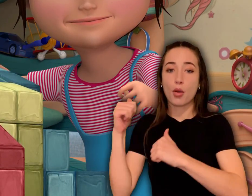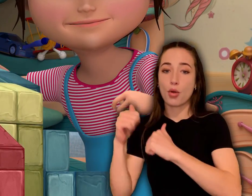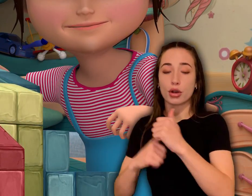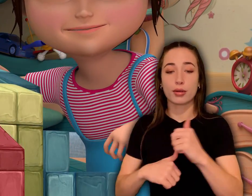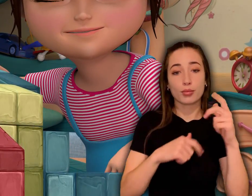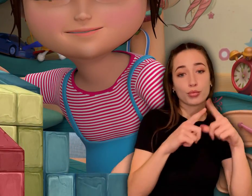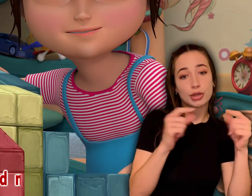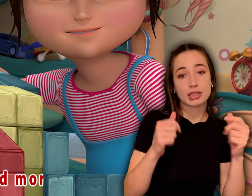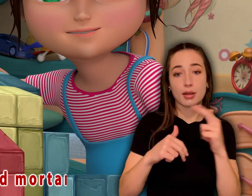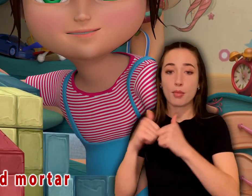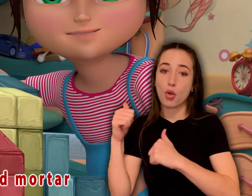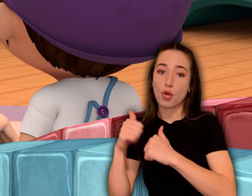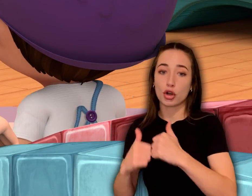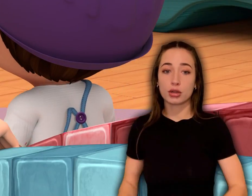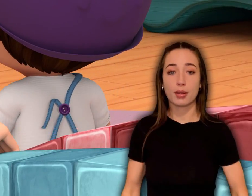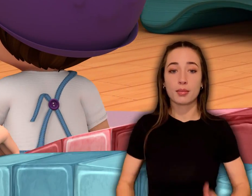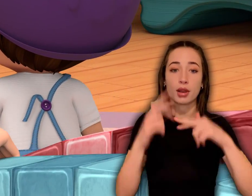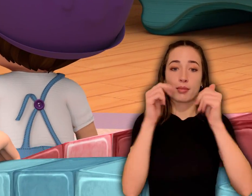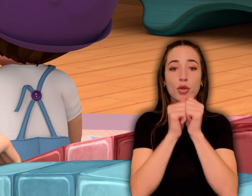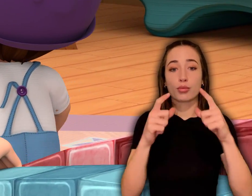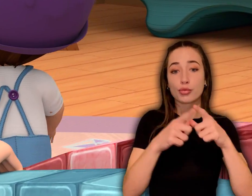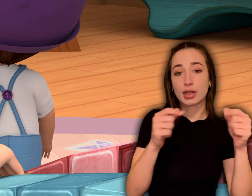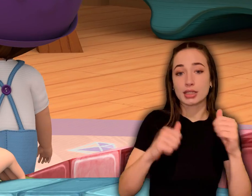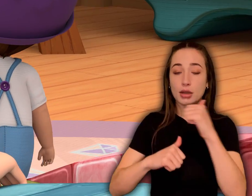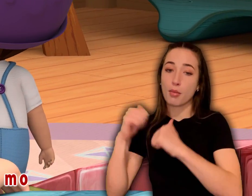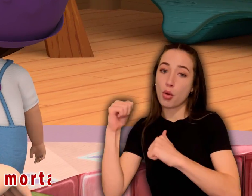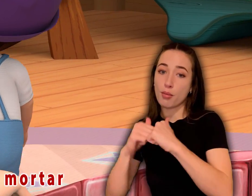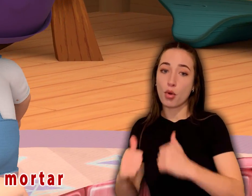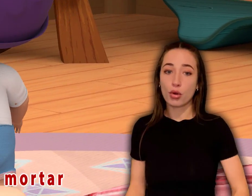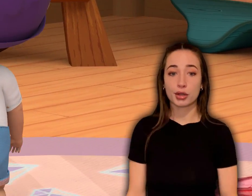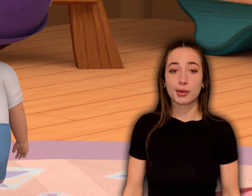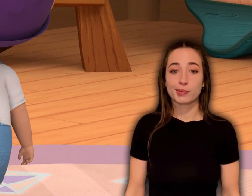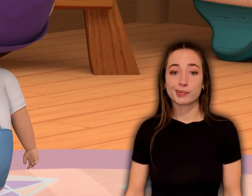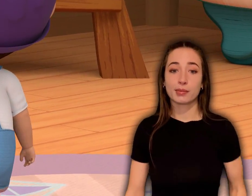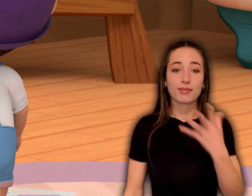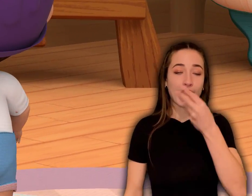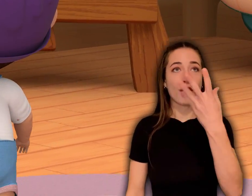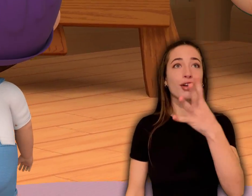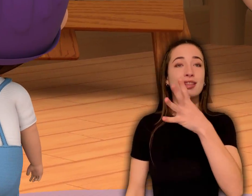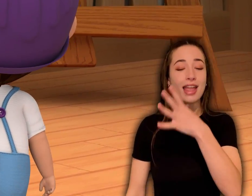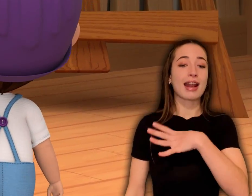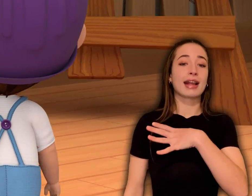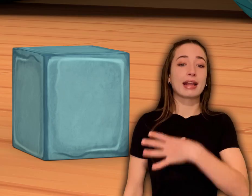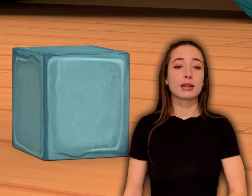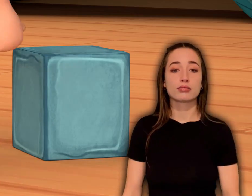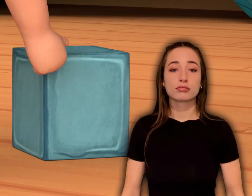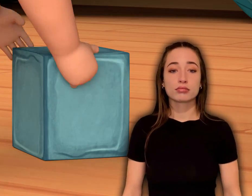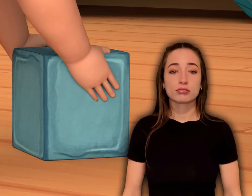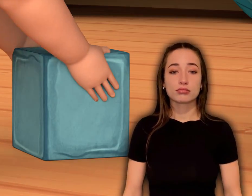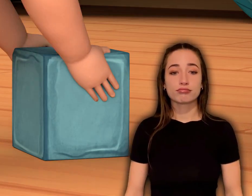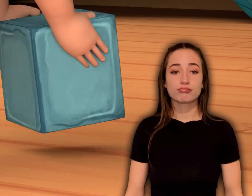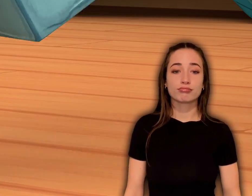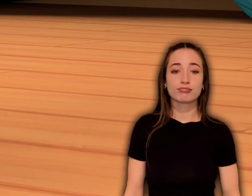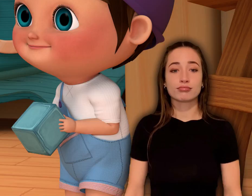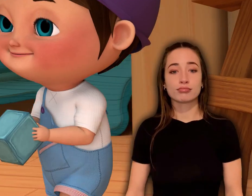bricks and mortar bricks and mortar build it up with bricks and mortar my fair